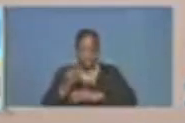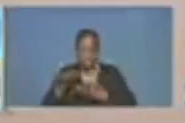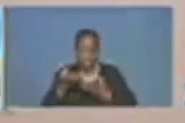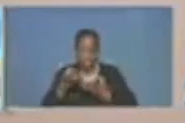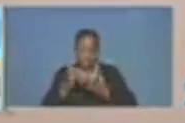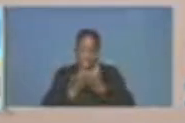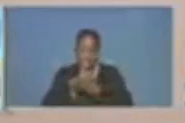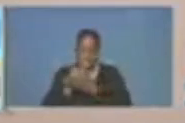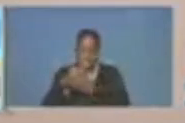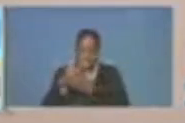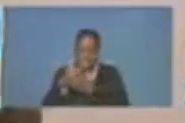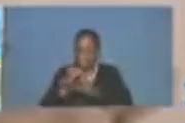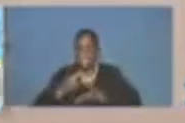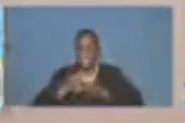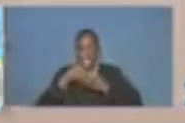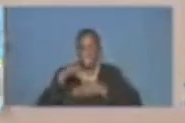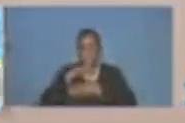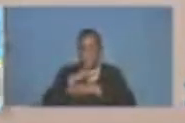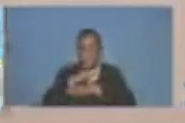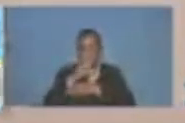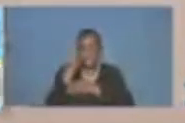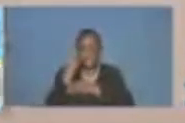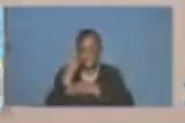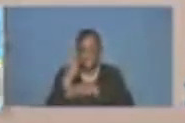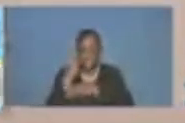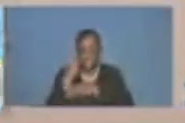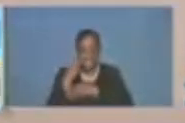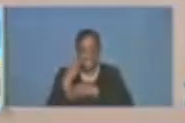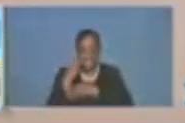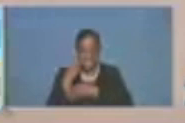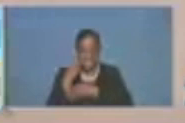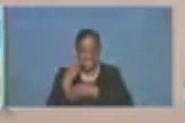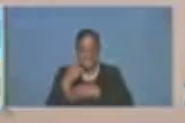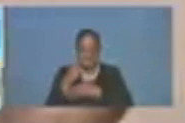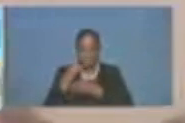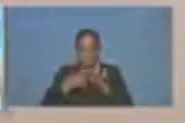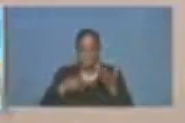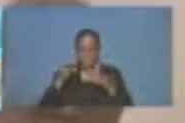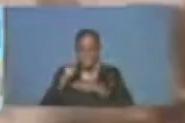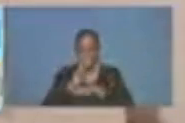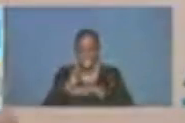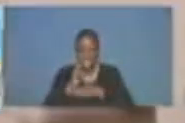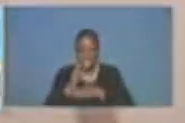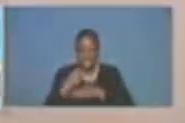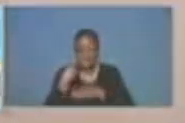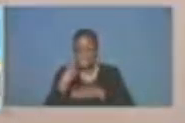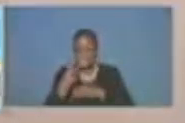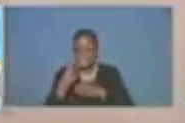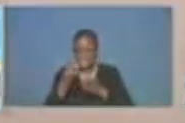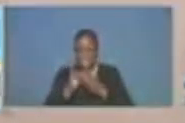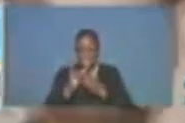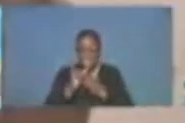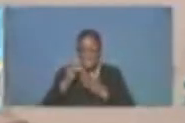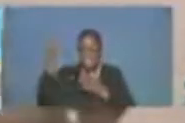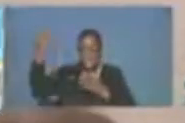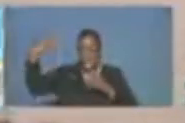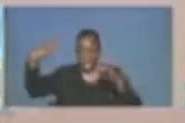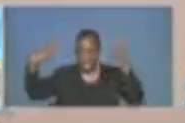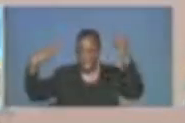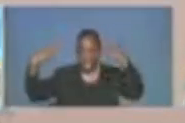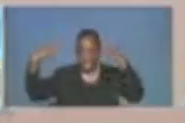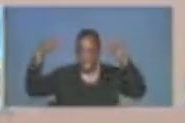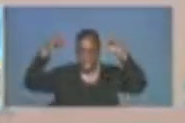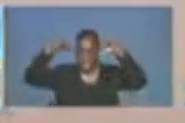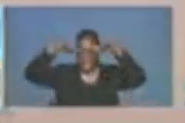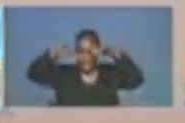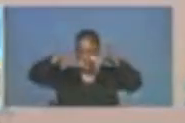help you find them, you're not blinded like a typical doctor's office when you go in, it's bright lights, bright fluorescent white lights everywhere and coming out and beaming